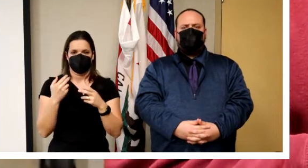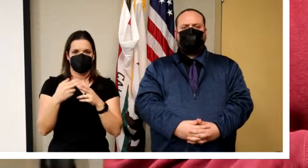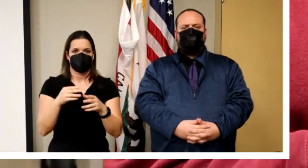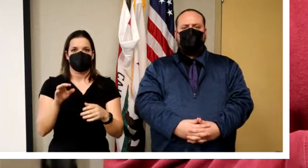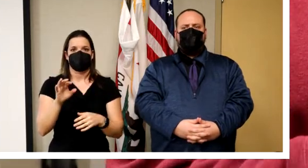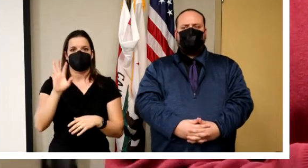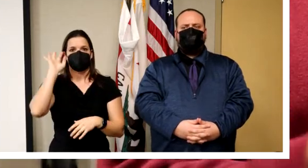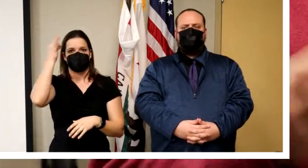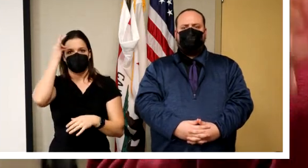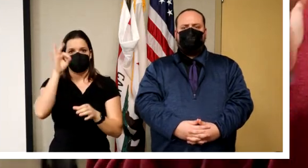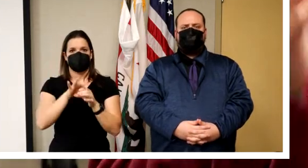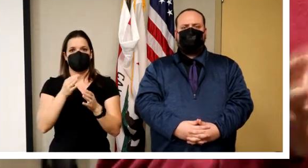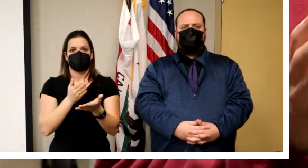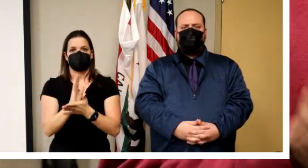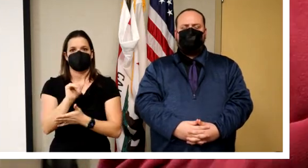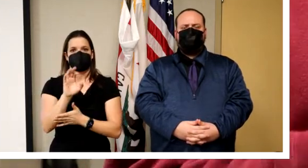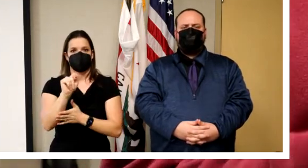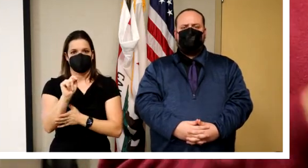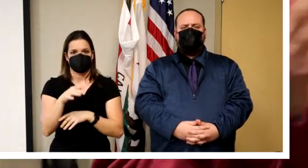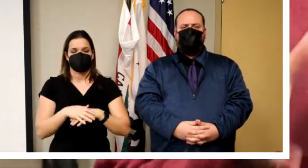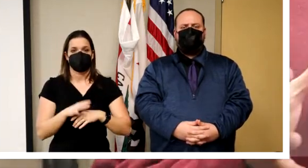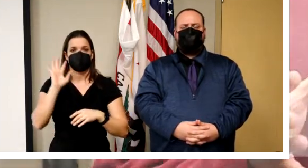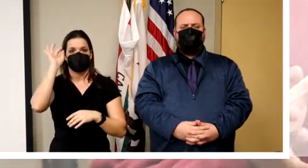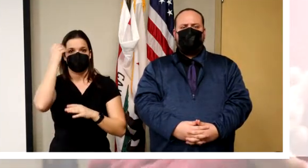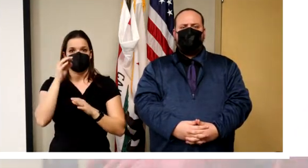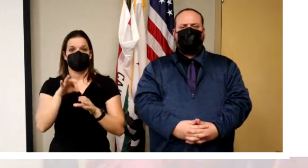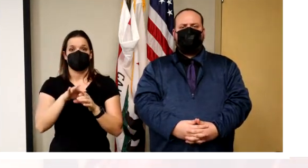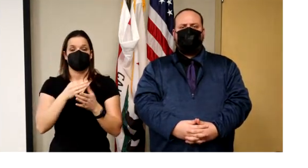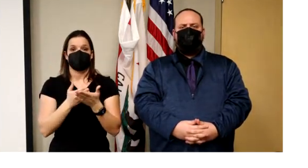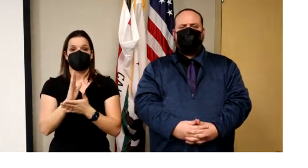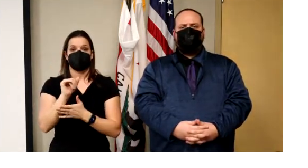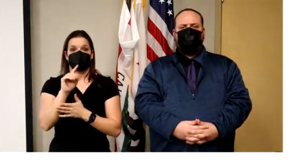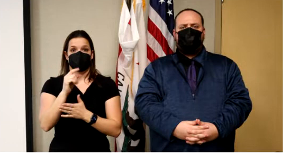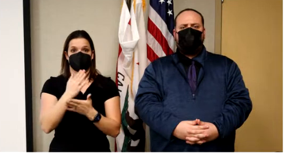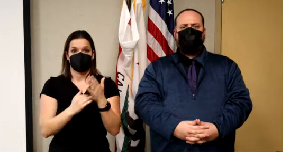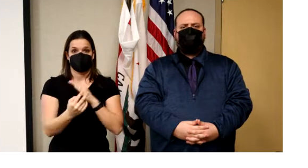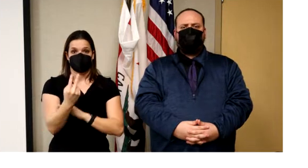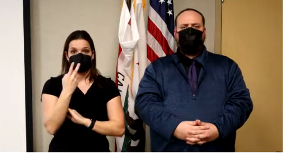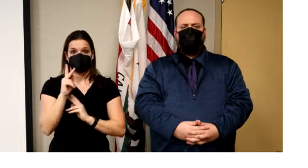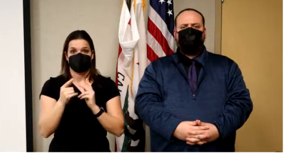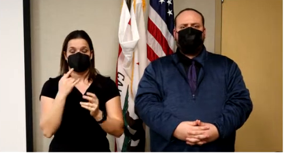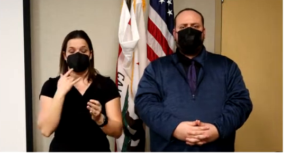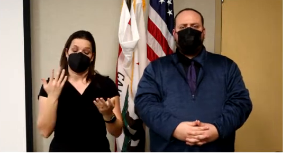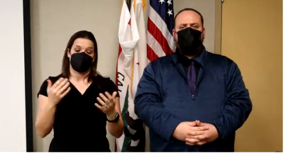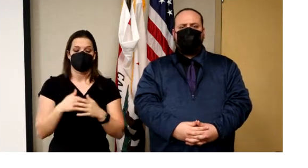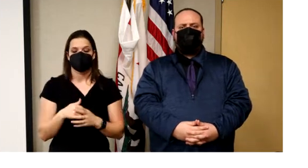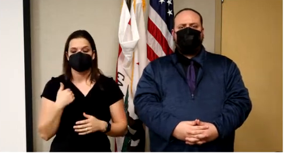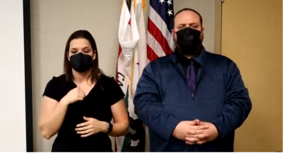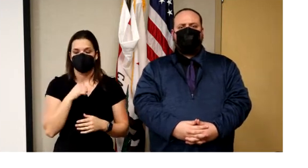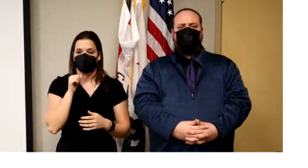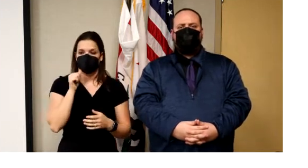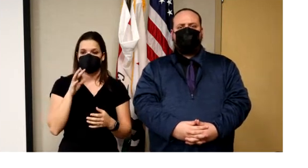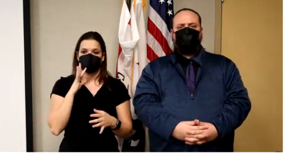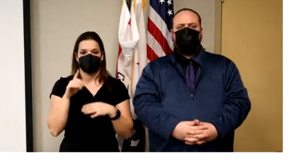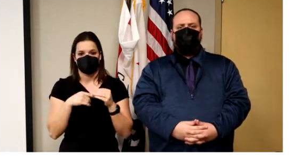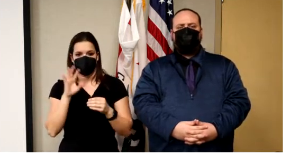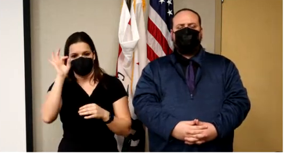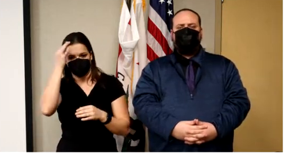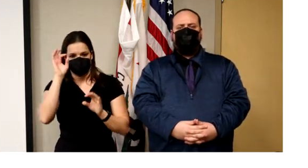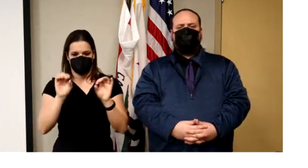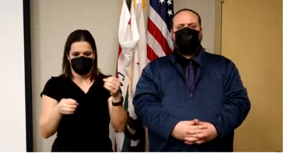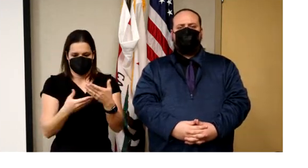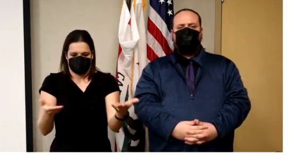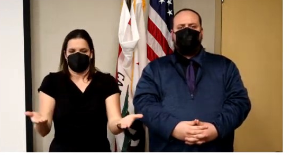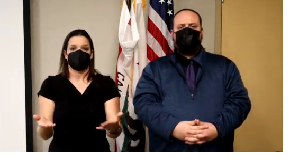is the Federal Voting Rights Act. And Federal Voting Rights Act Section 2 is what people say, well, we're not talking about federal offices